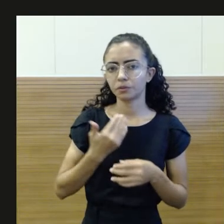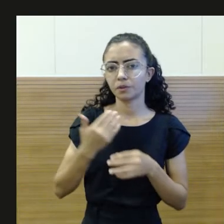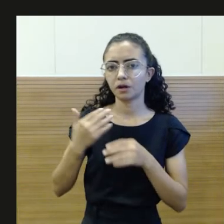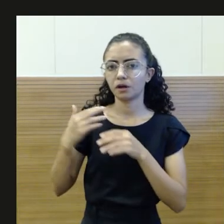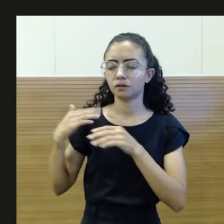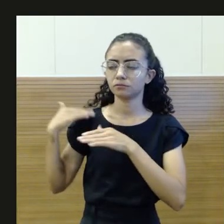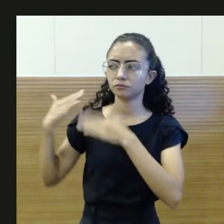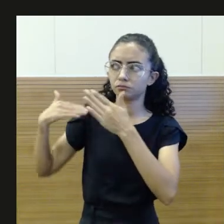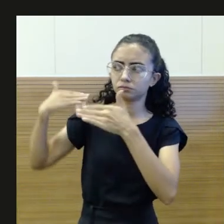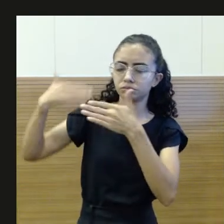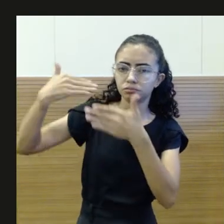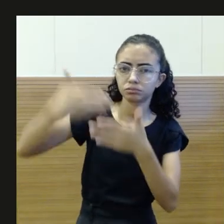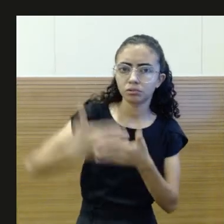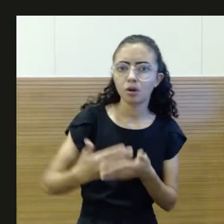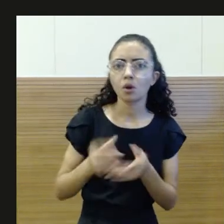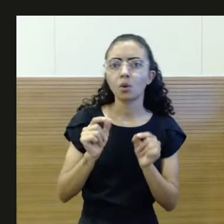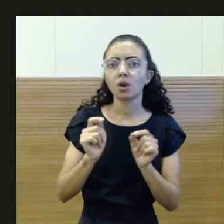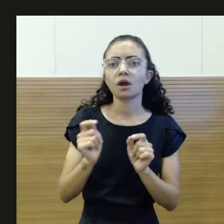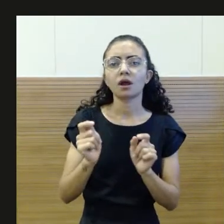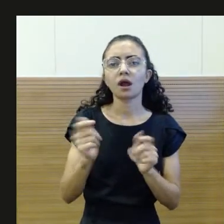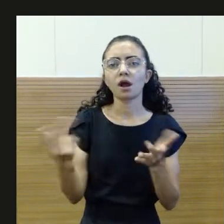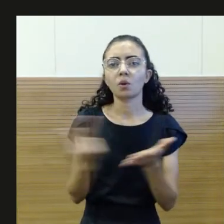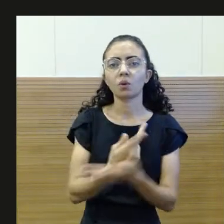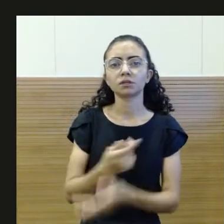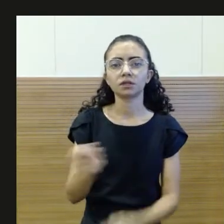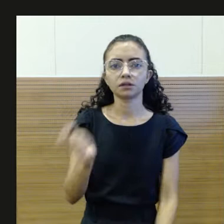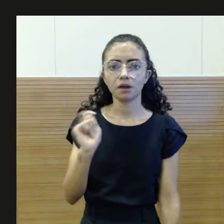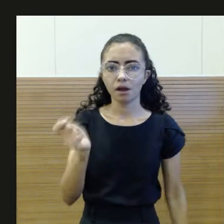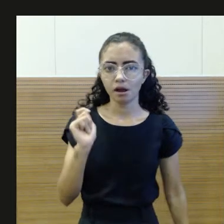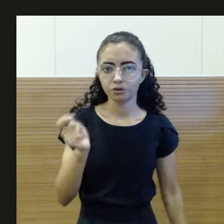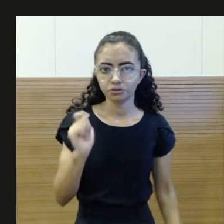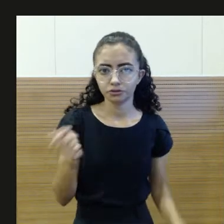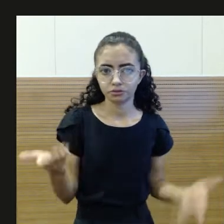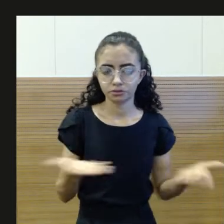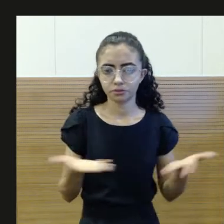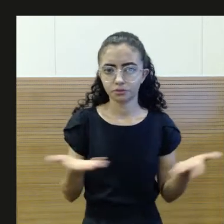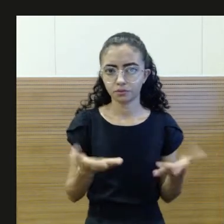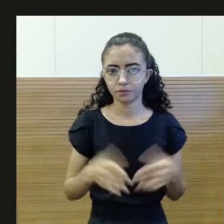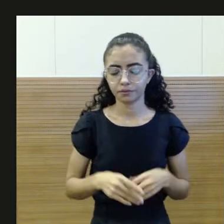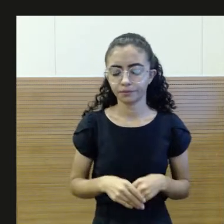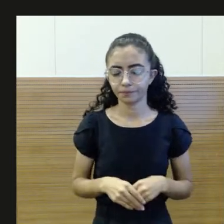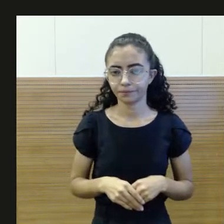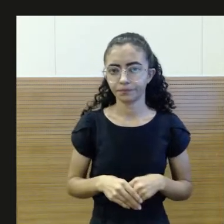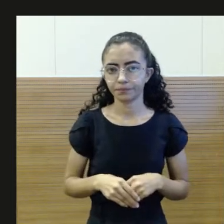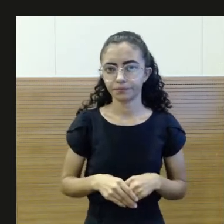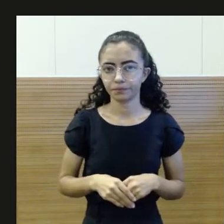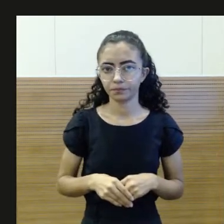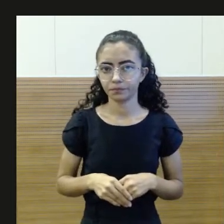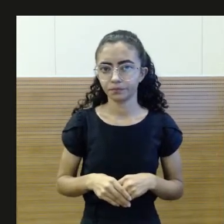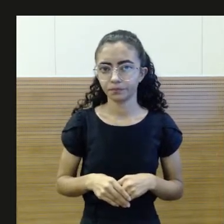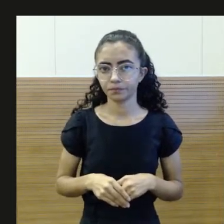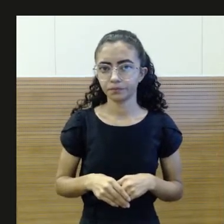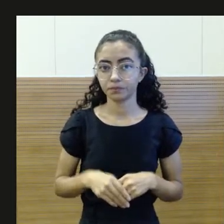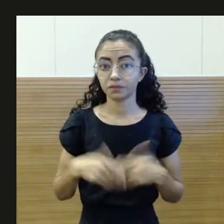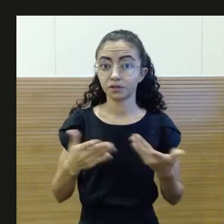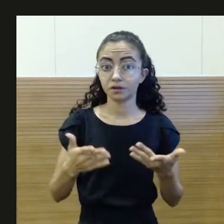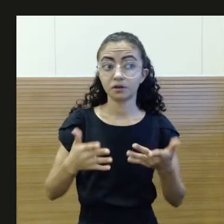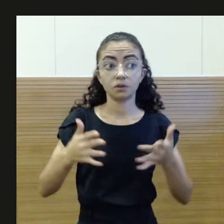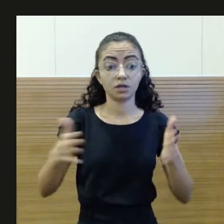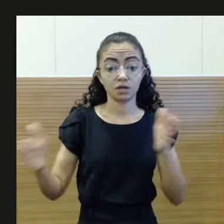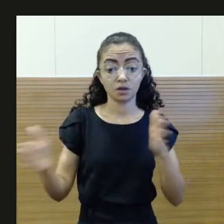And one of the terms of biological, it's important to mention that we have very